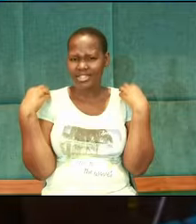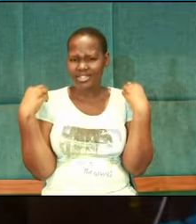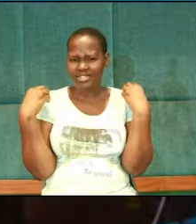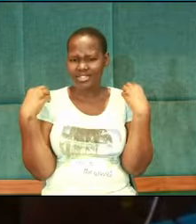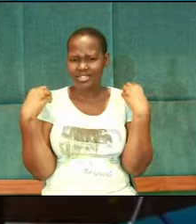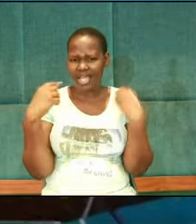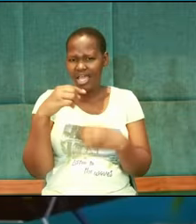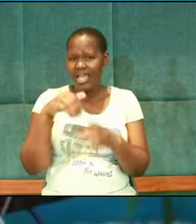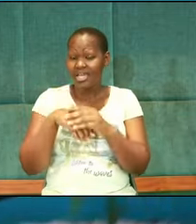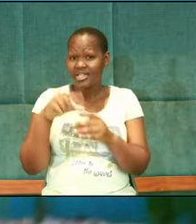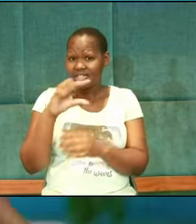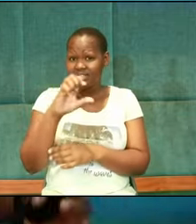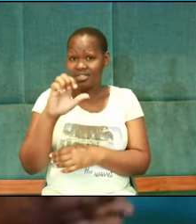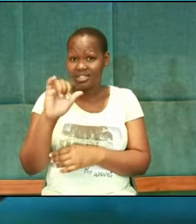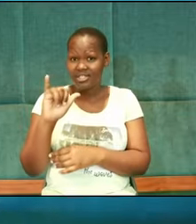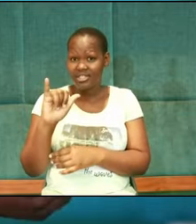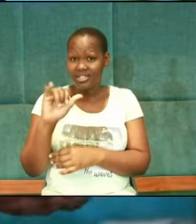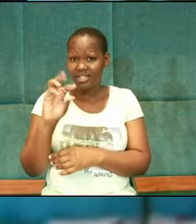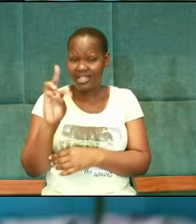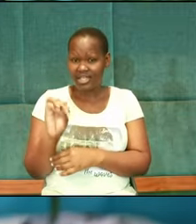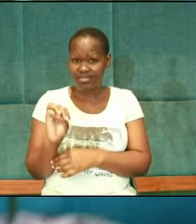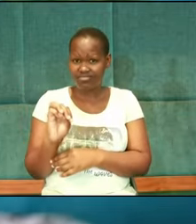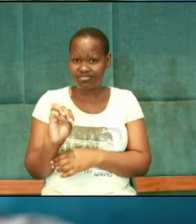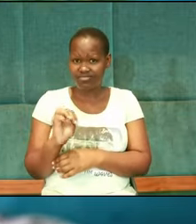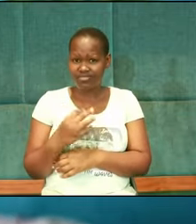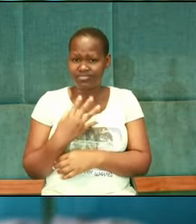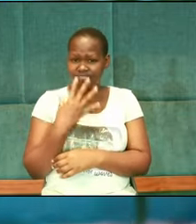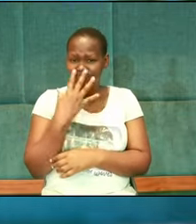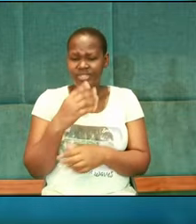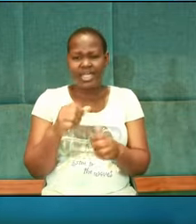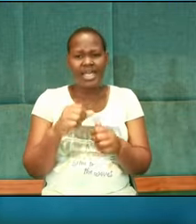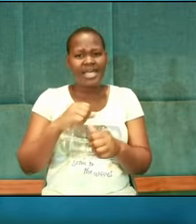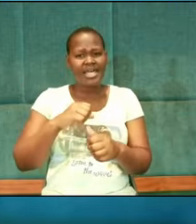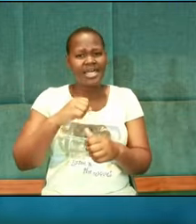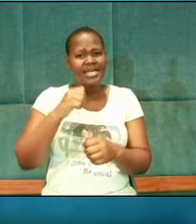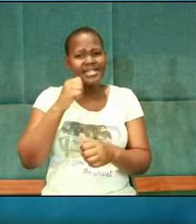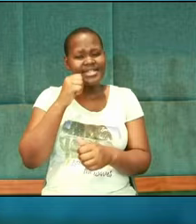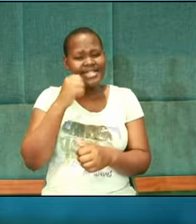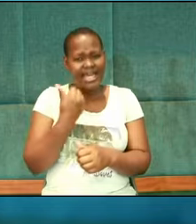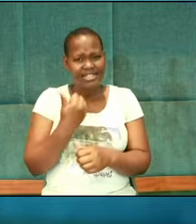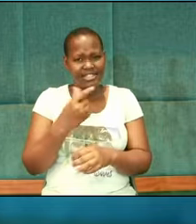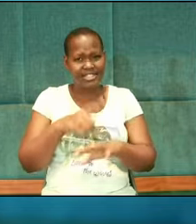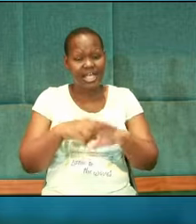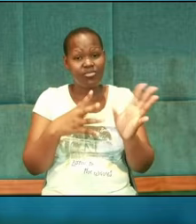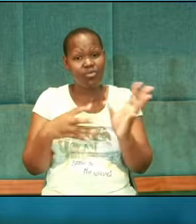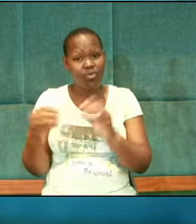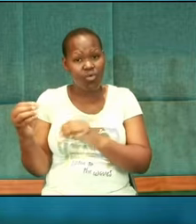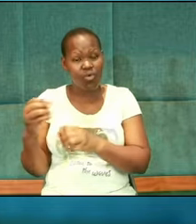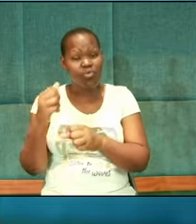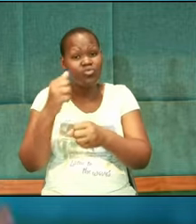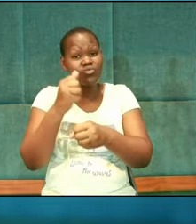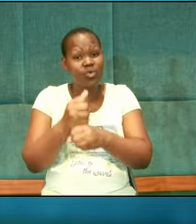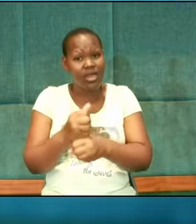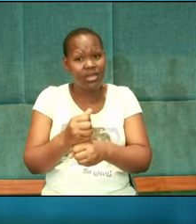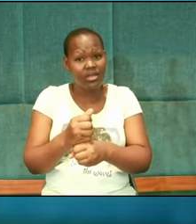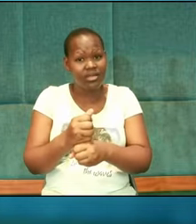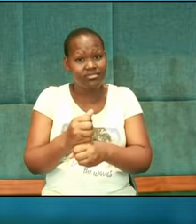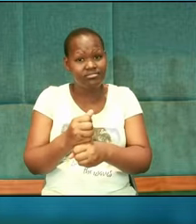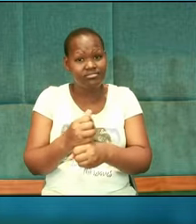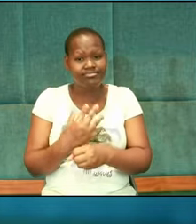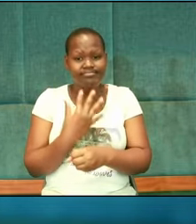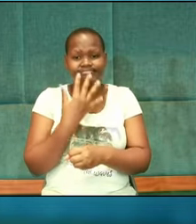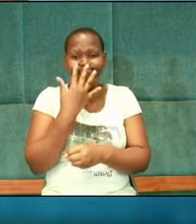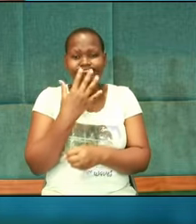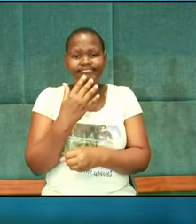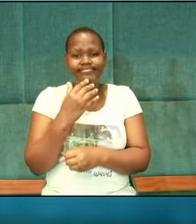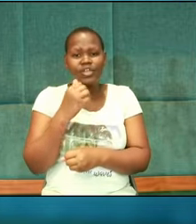They are always smelling nice when they shake your wife. When they are going to work, they have cream in the car. Before they come out,